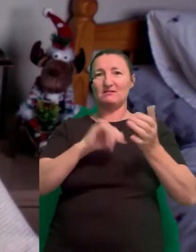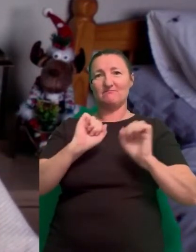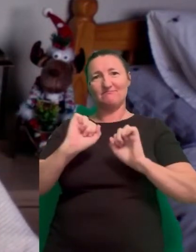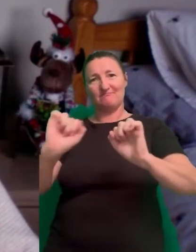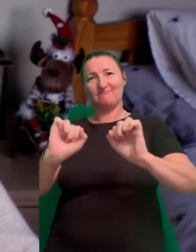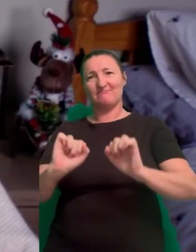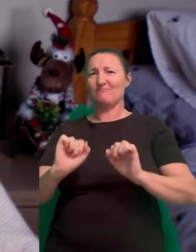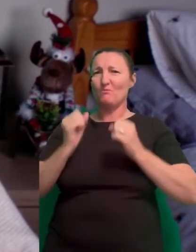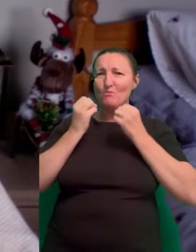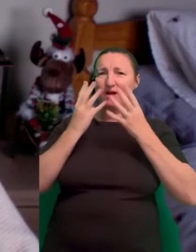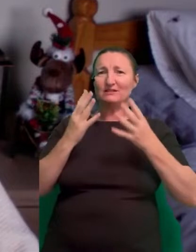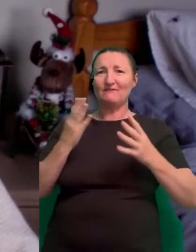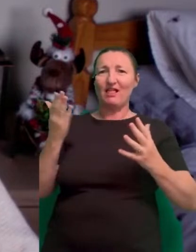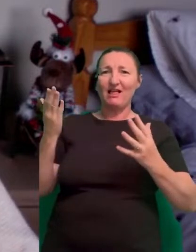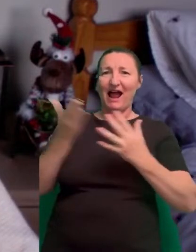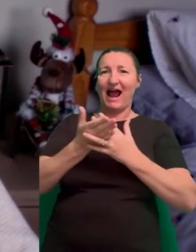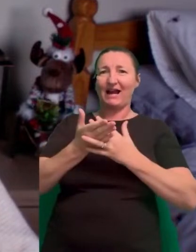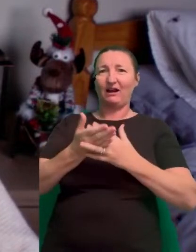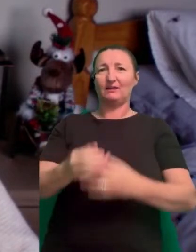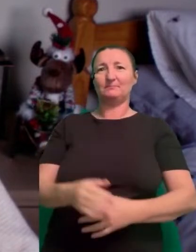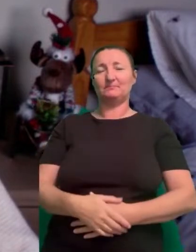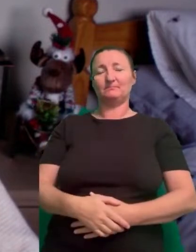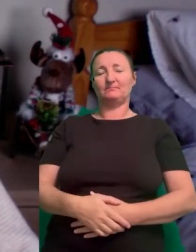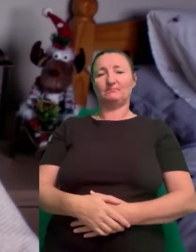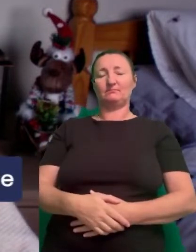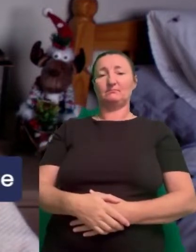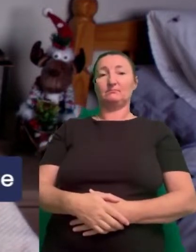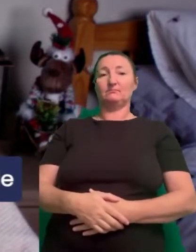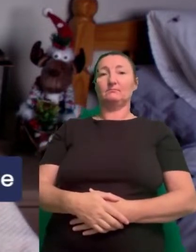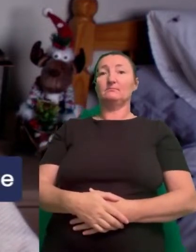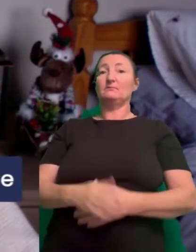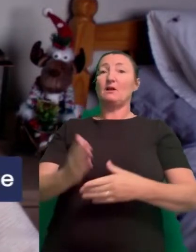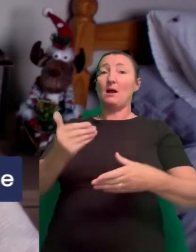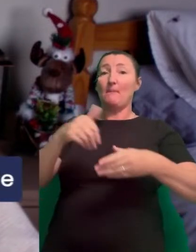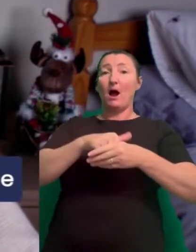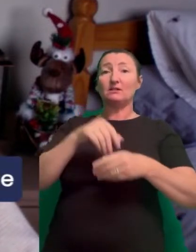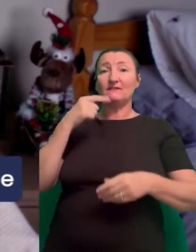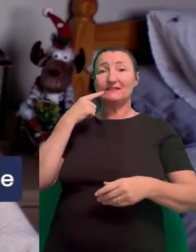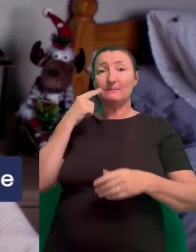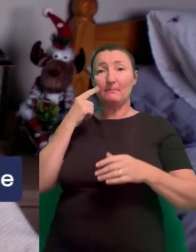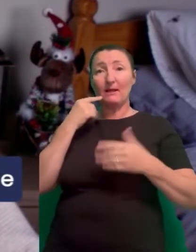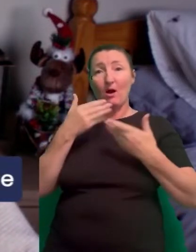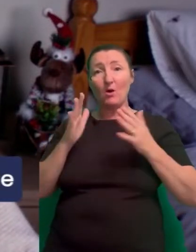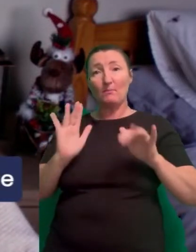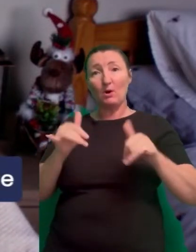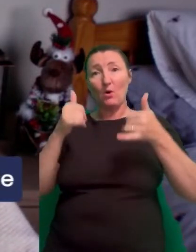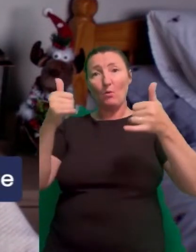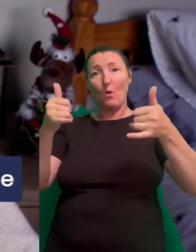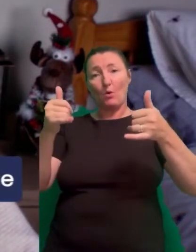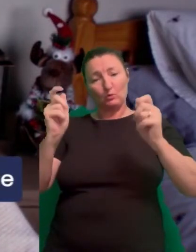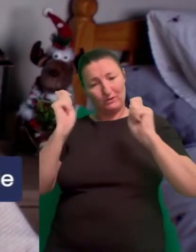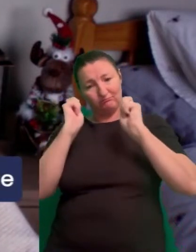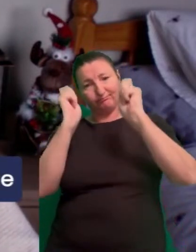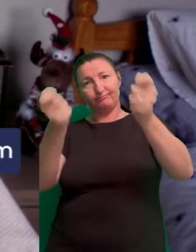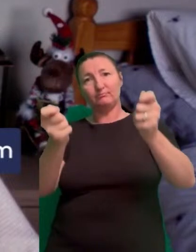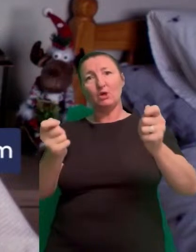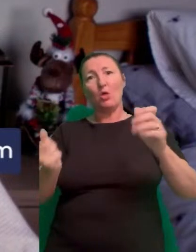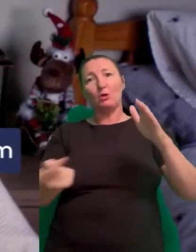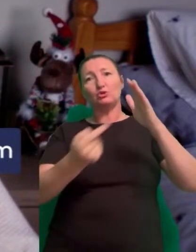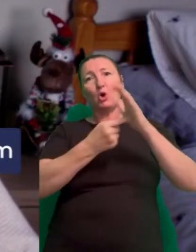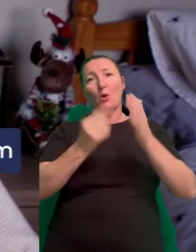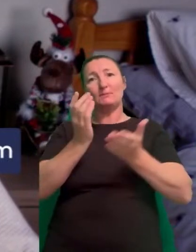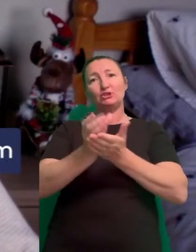hack. As part of the Simply Open Awards, we also have another prize that goes to the top